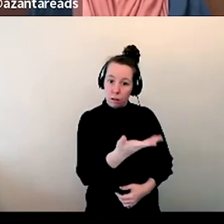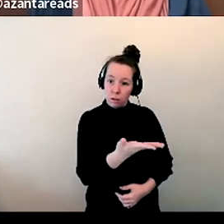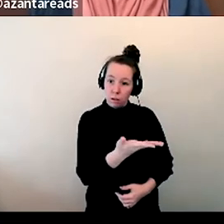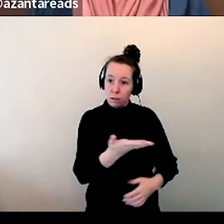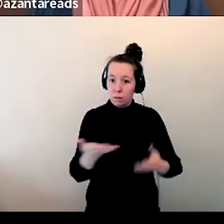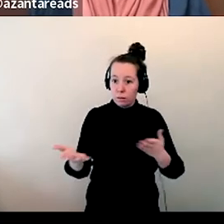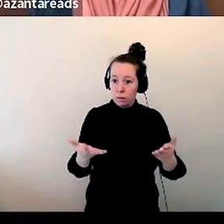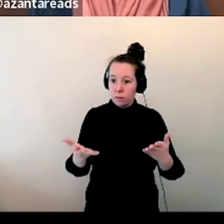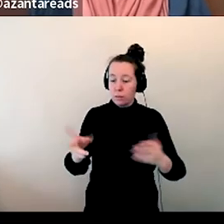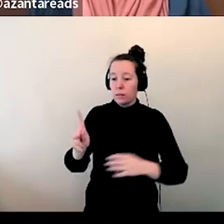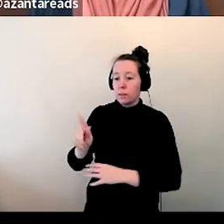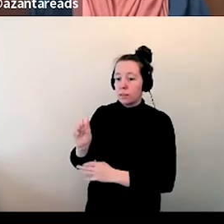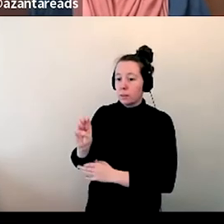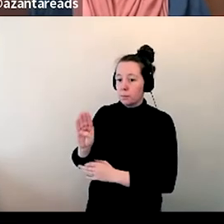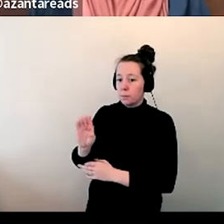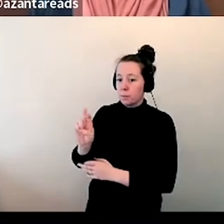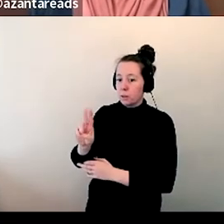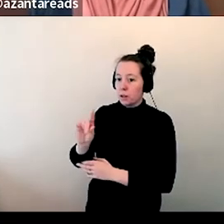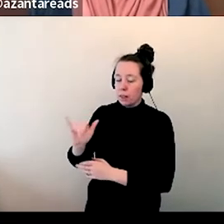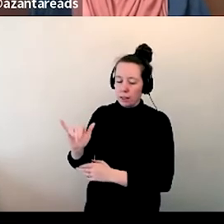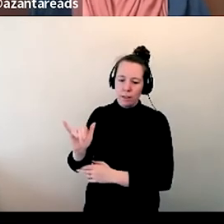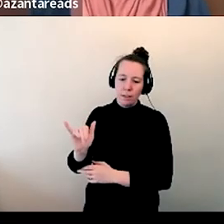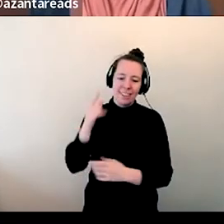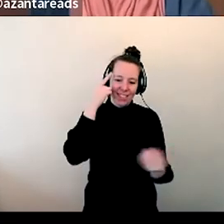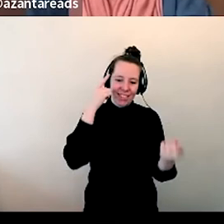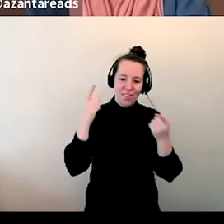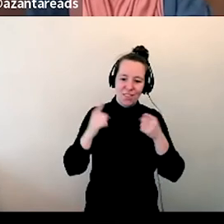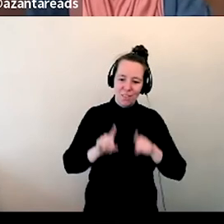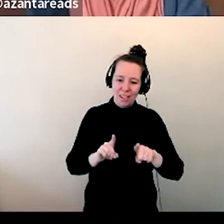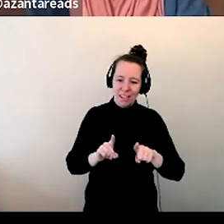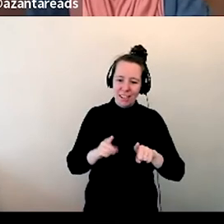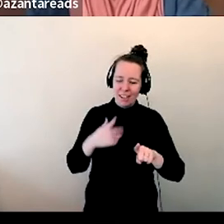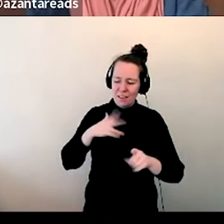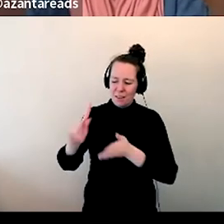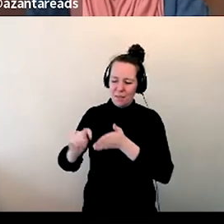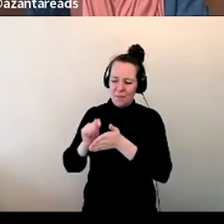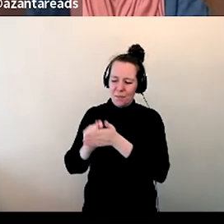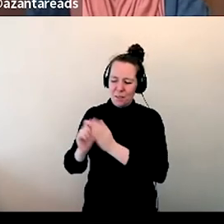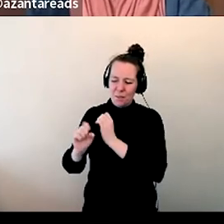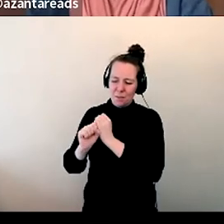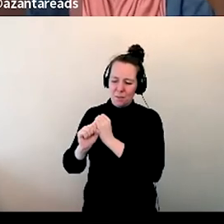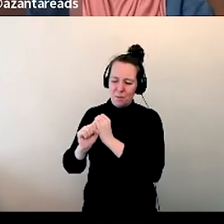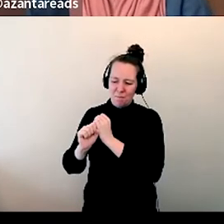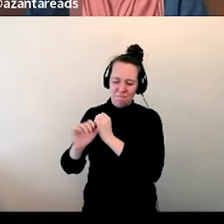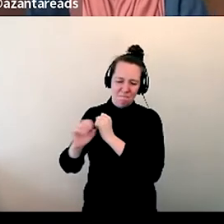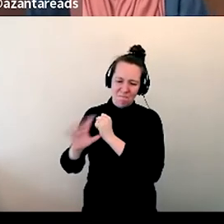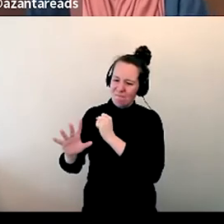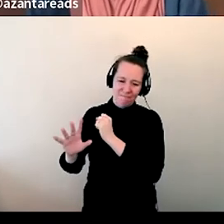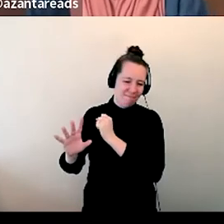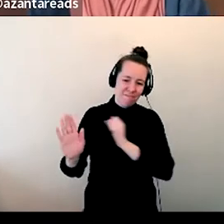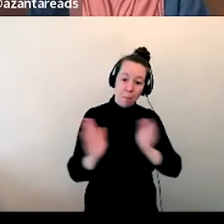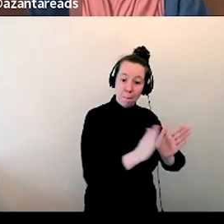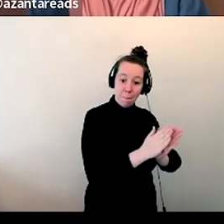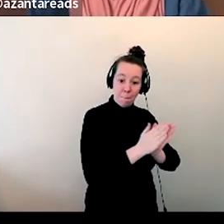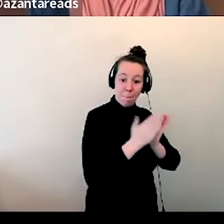Yeah, so I agree. The book always comes before the creative execution, because I find it's really hard to make a video about